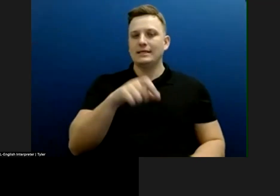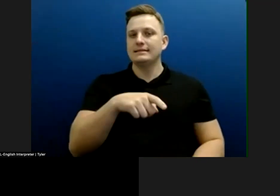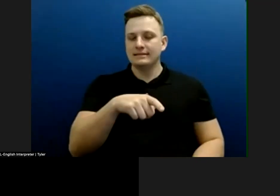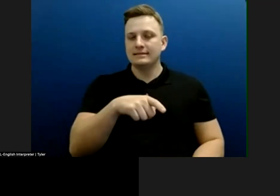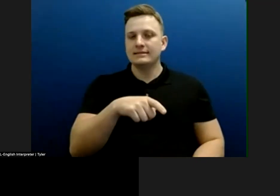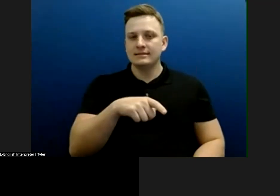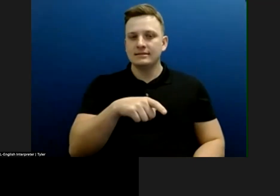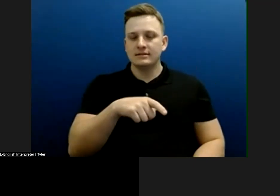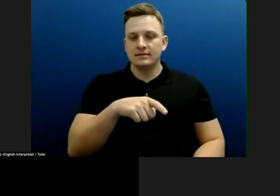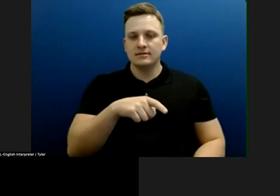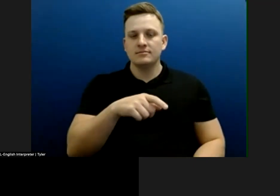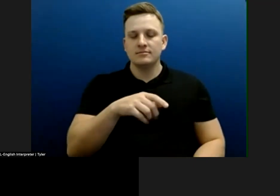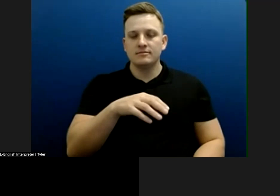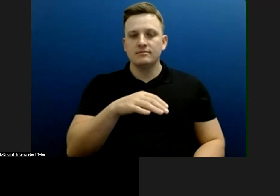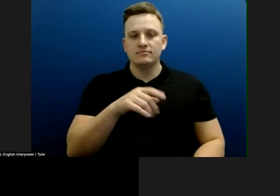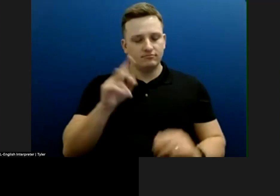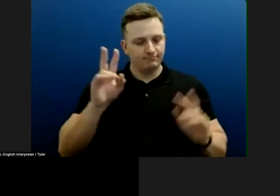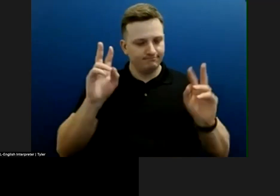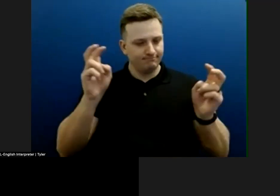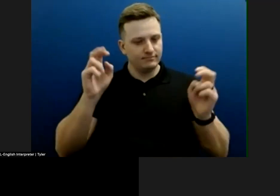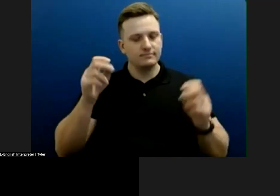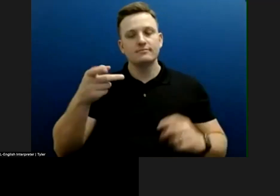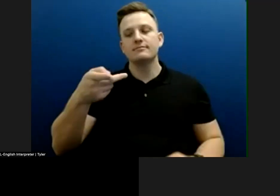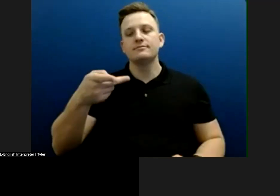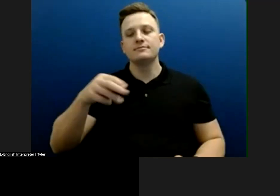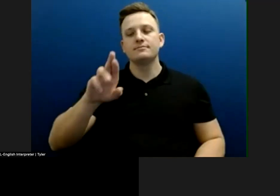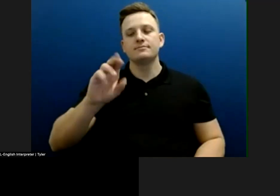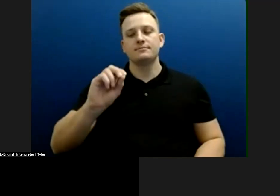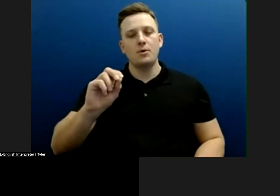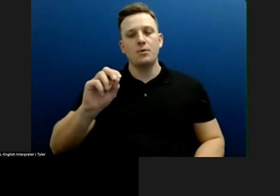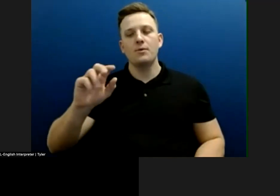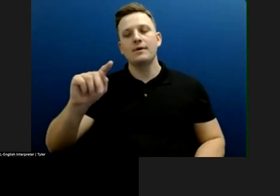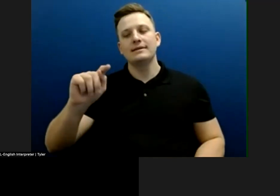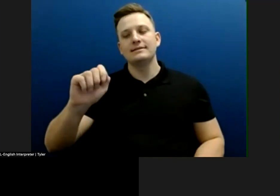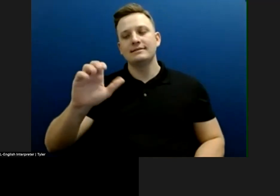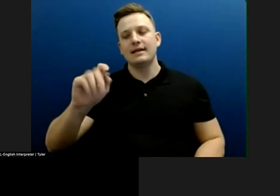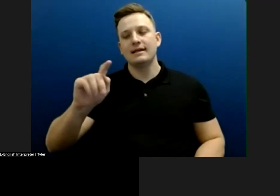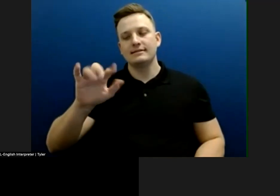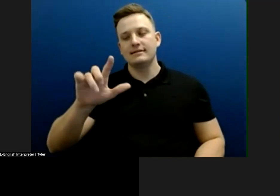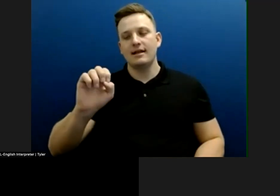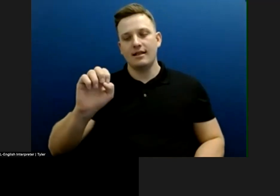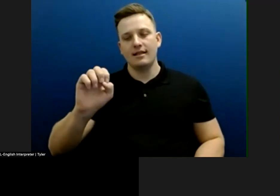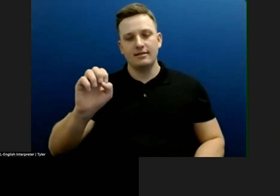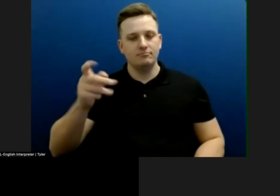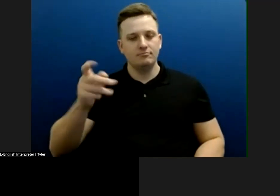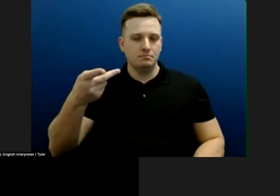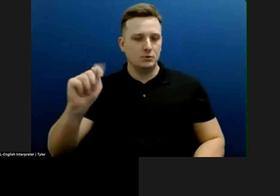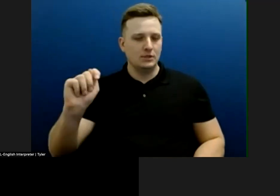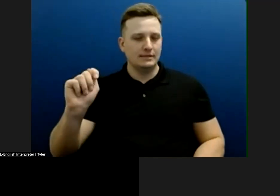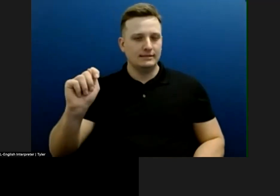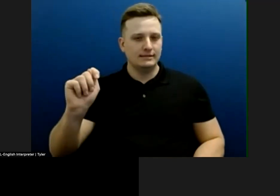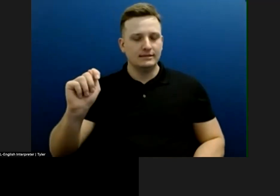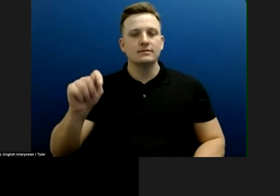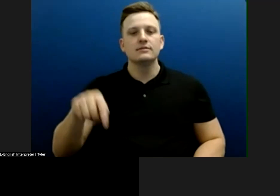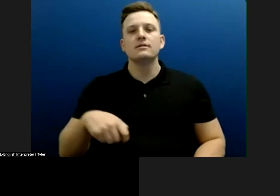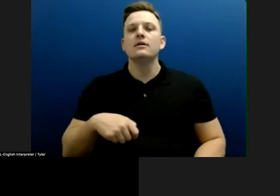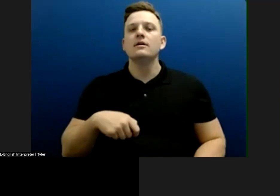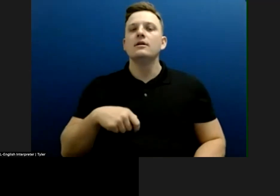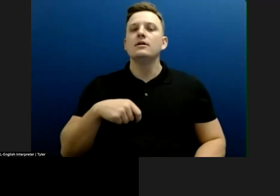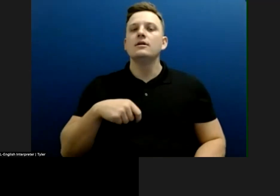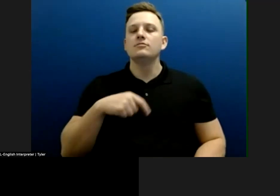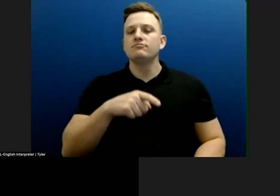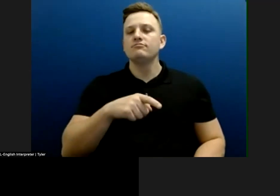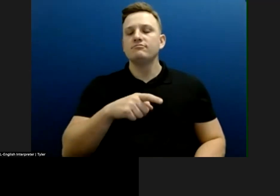there's a movement called the pro-tactile, and it's about really developing a